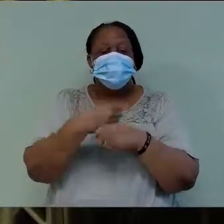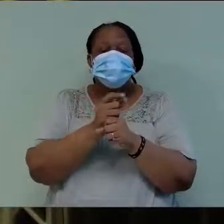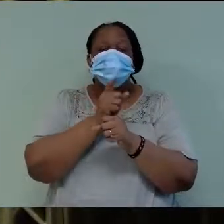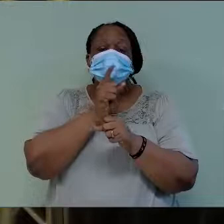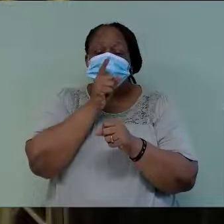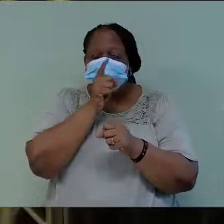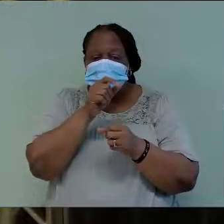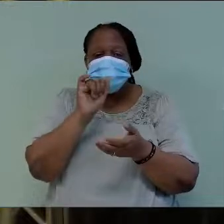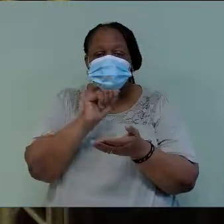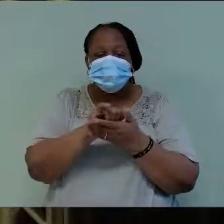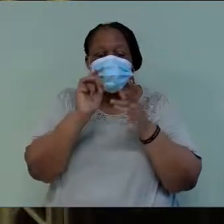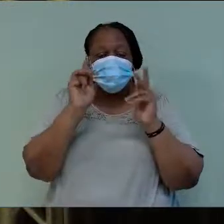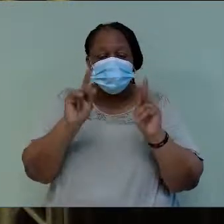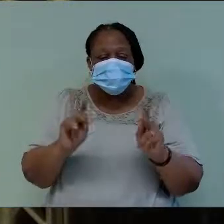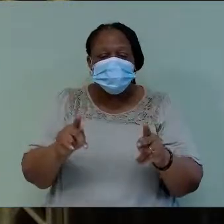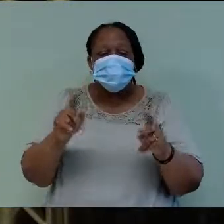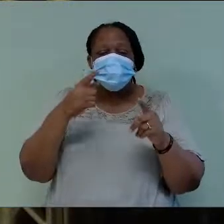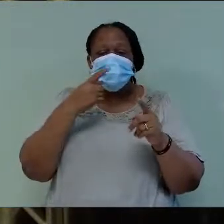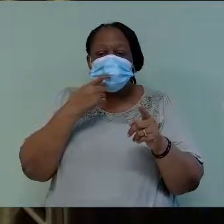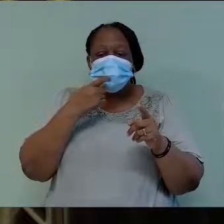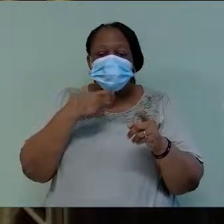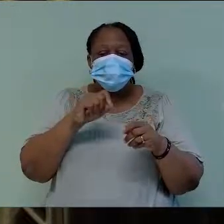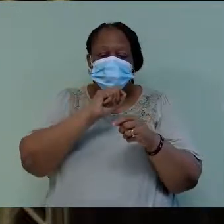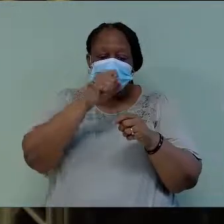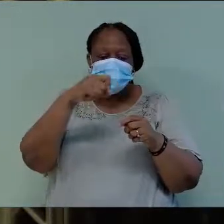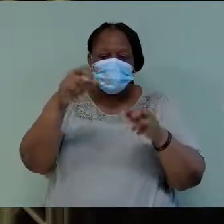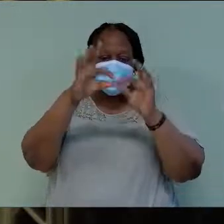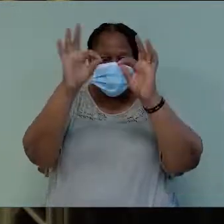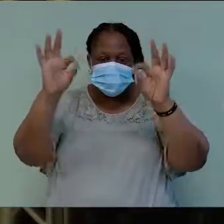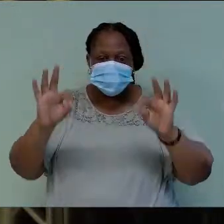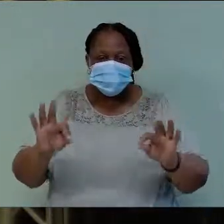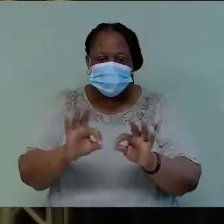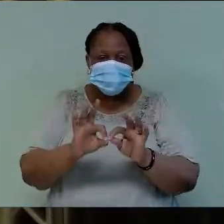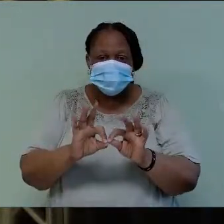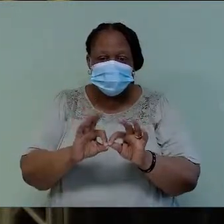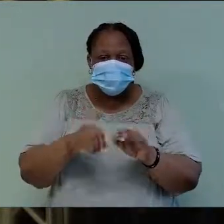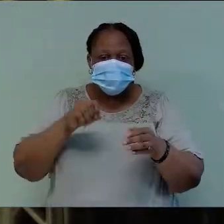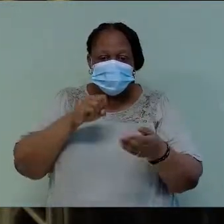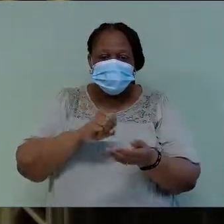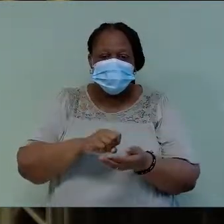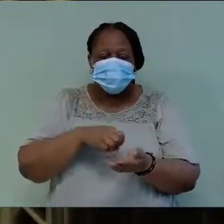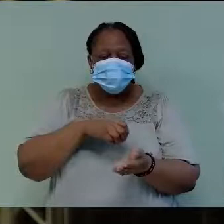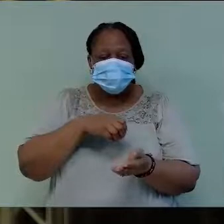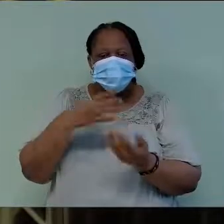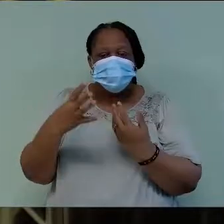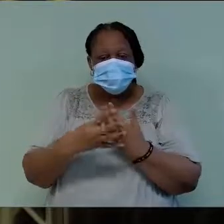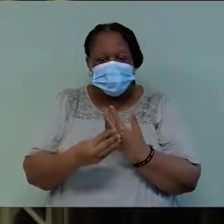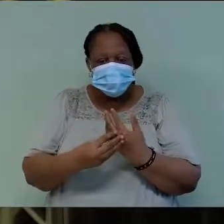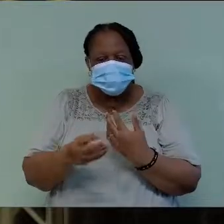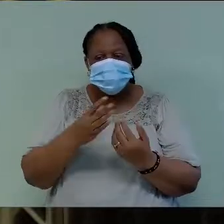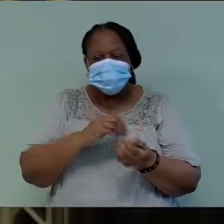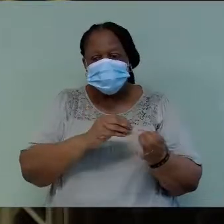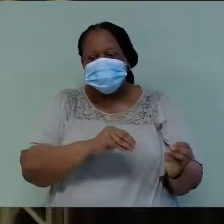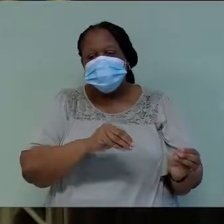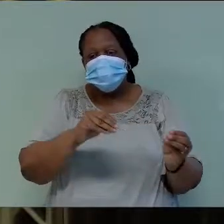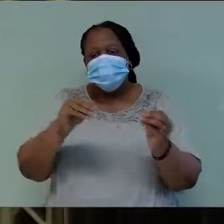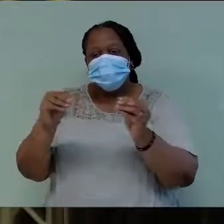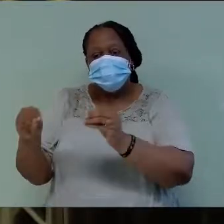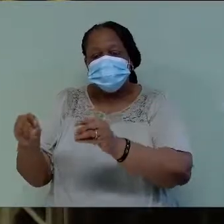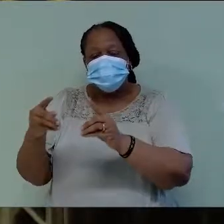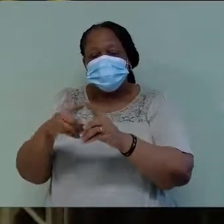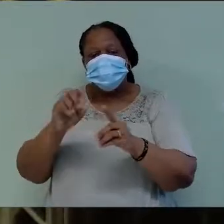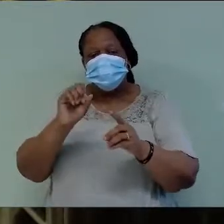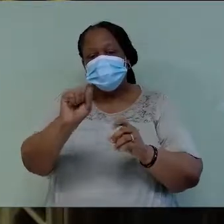from verified qualified applicants were processed efficiently and passed on to Social